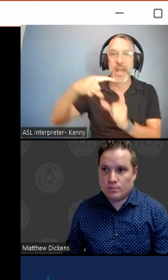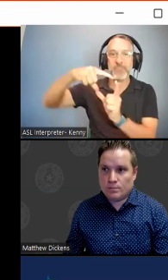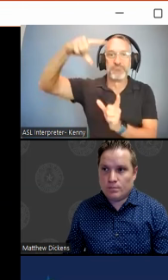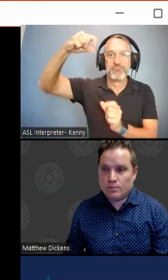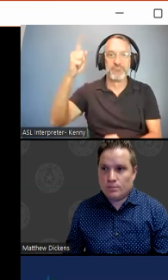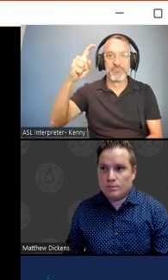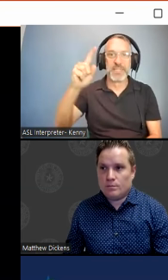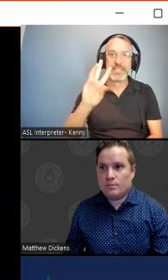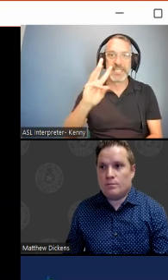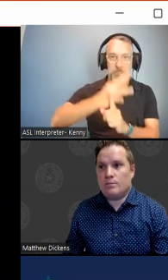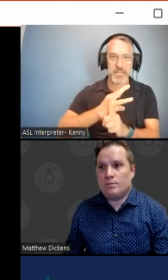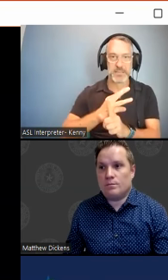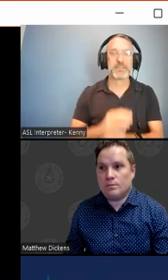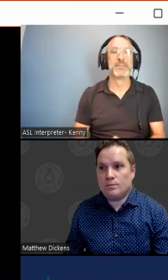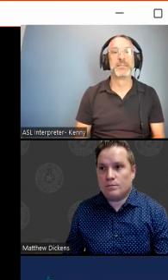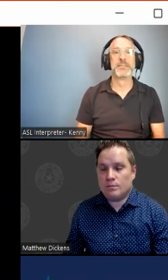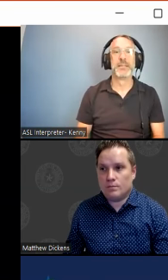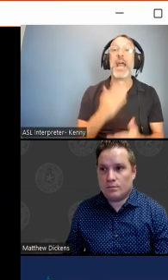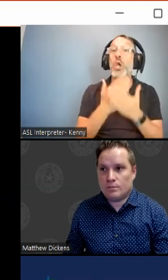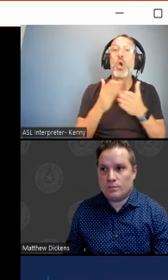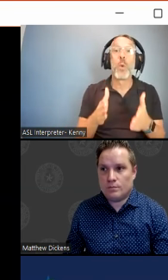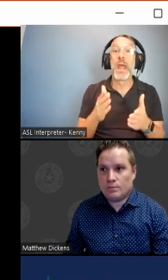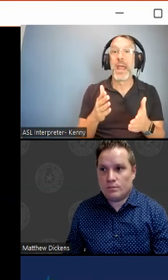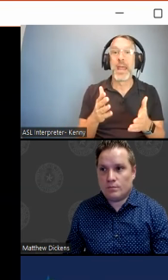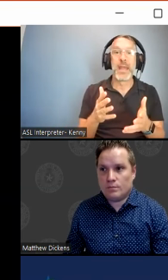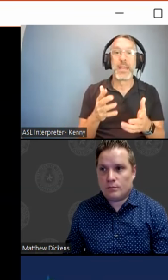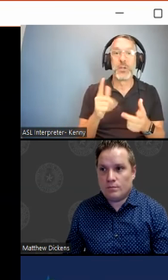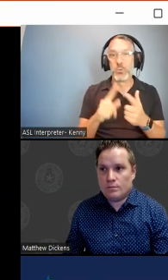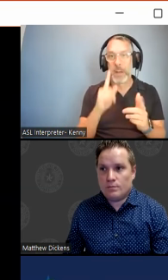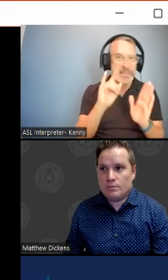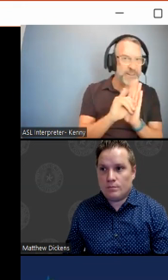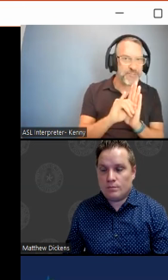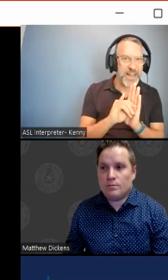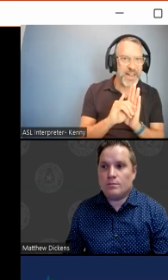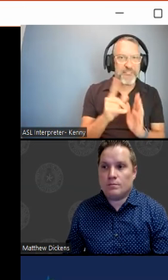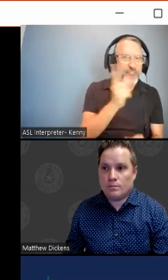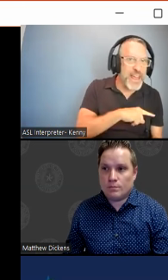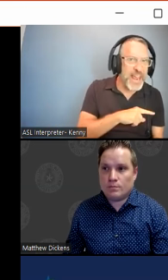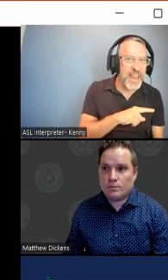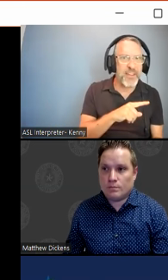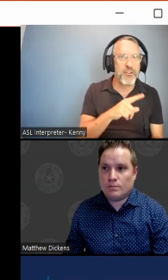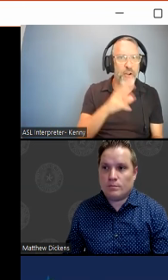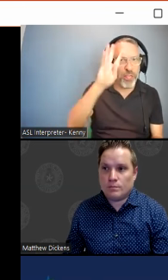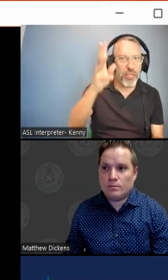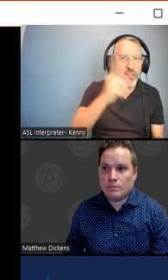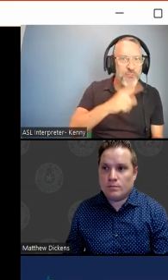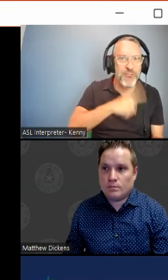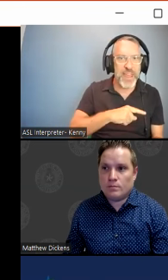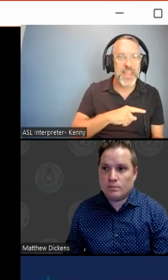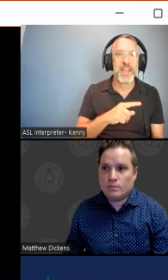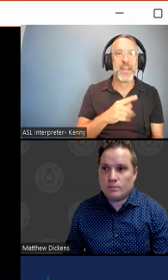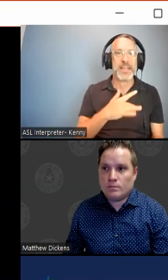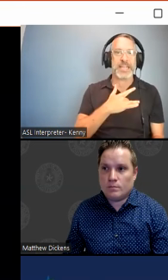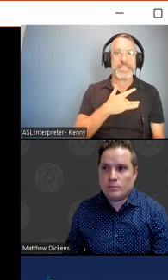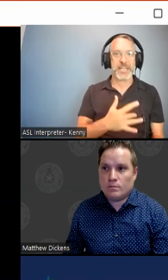valid for 6 months. And a very good way that you can identify fake or fraudulent placards, they usually tend to